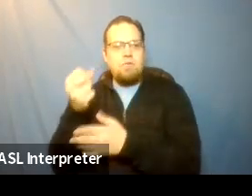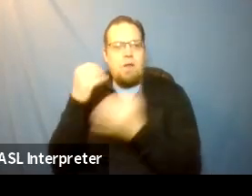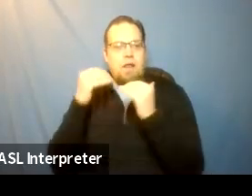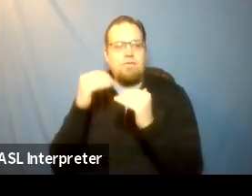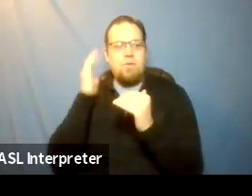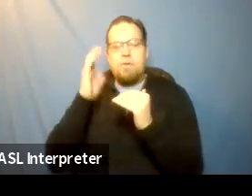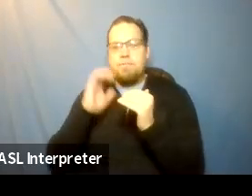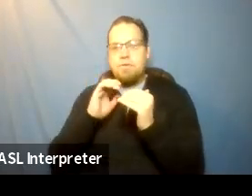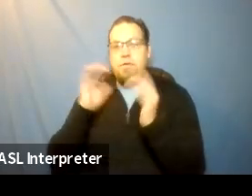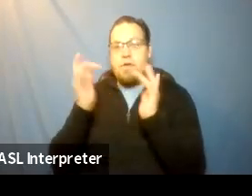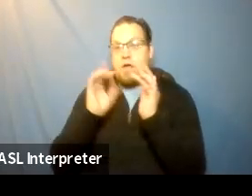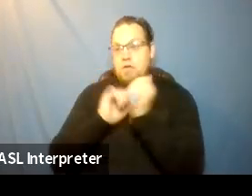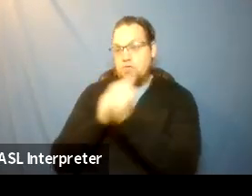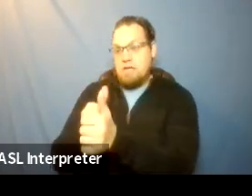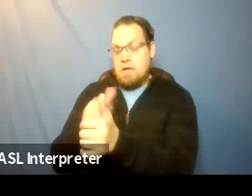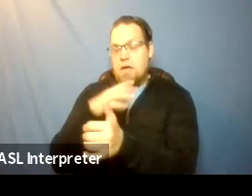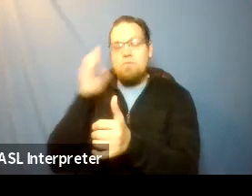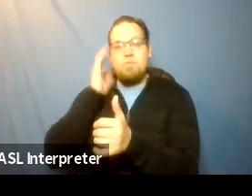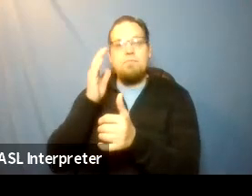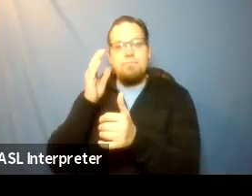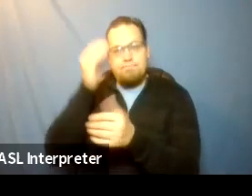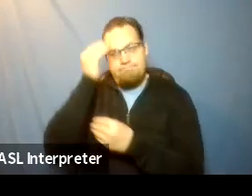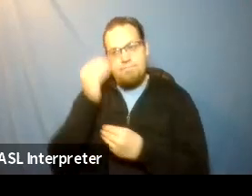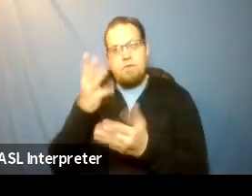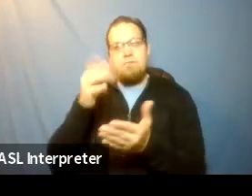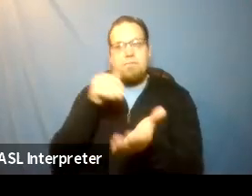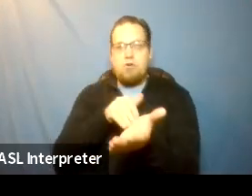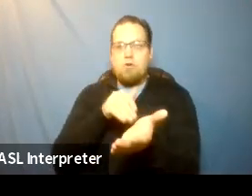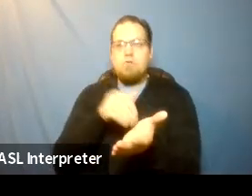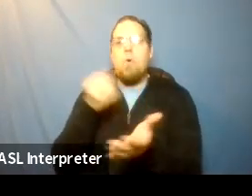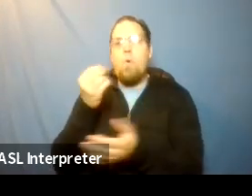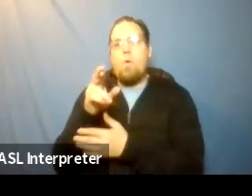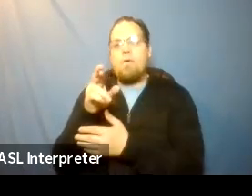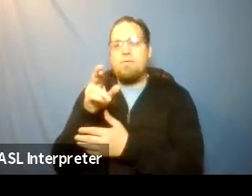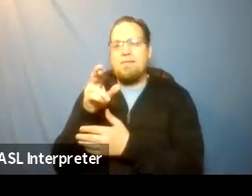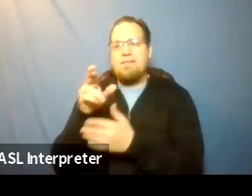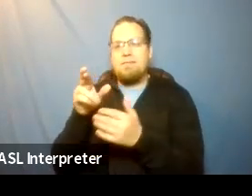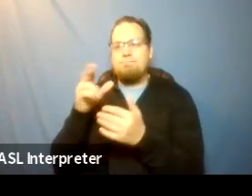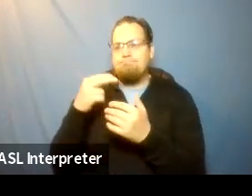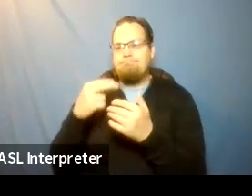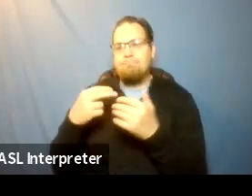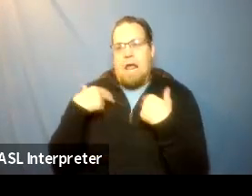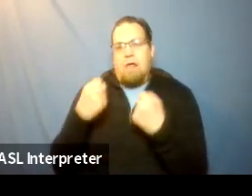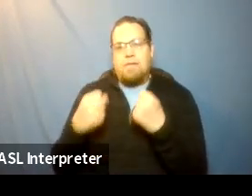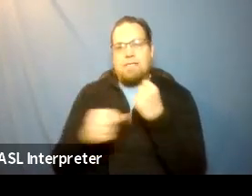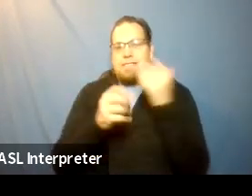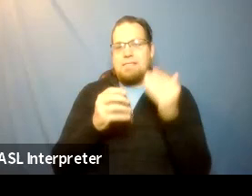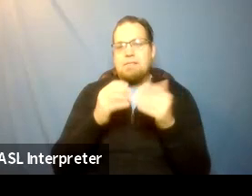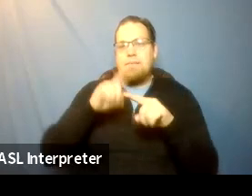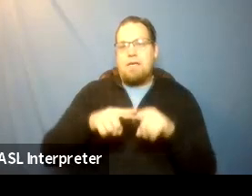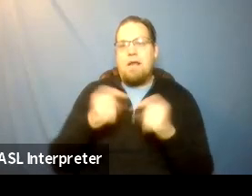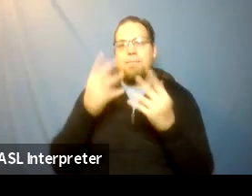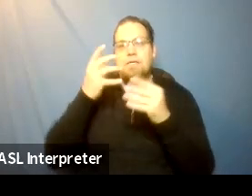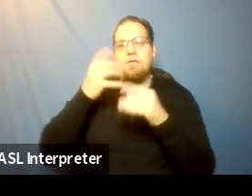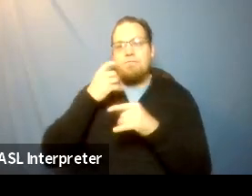contact tracing, and then they will be informed from the nurse or from the school-based health assistant, depending on how many calls there is to make. Obviously, it's all